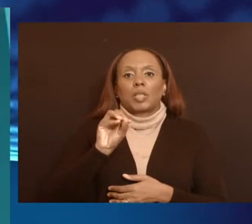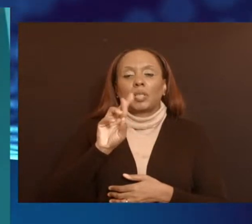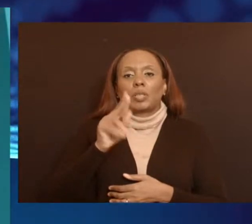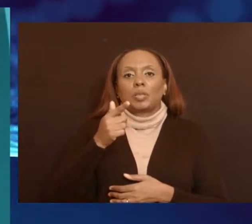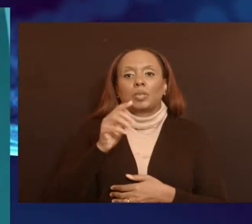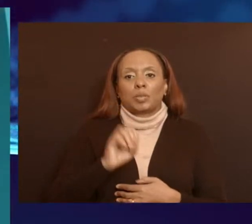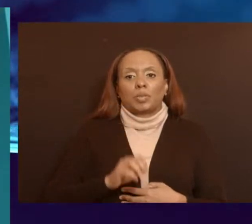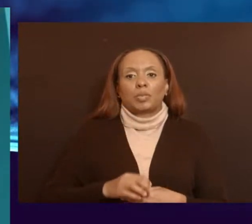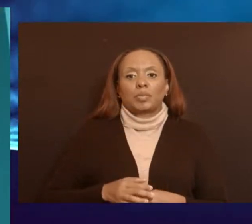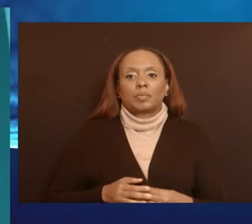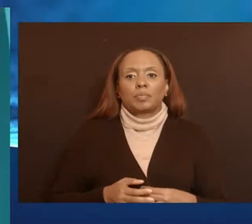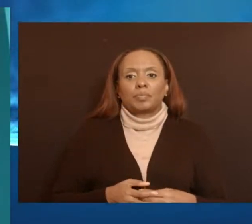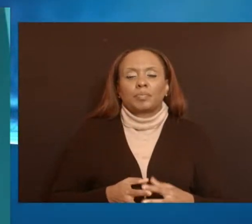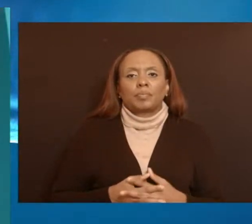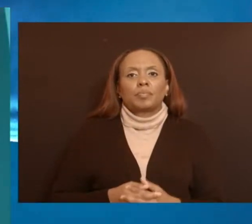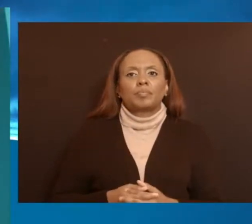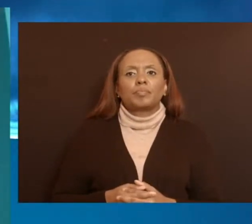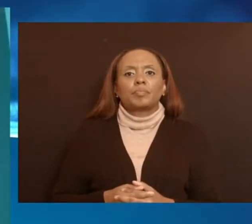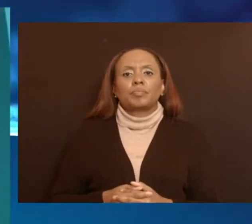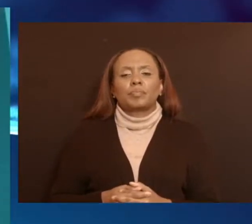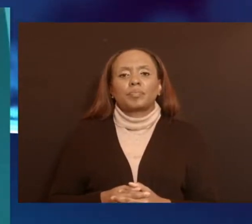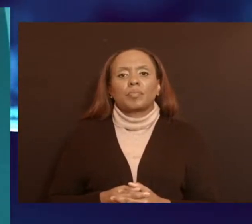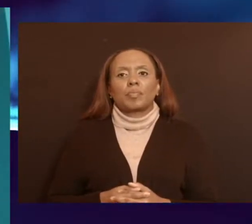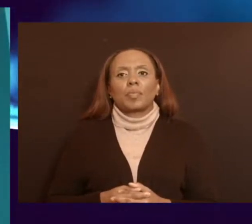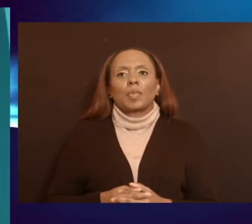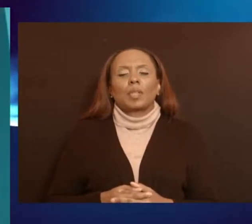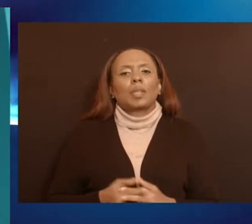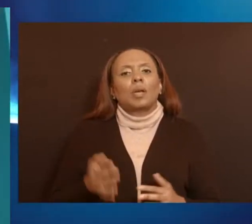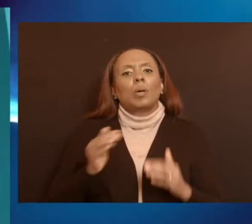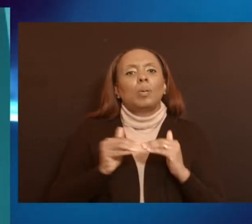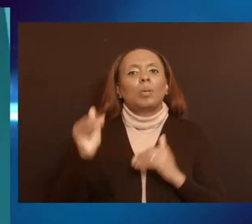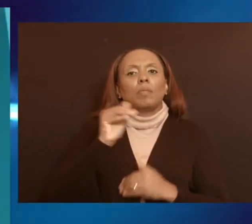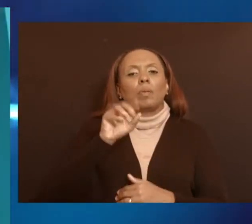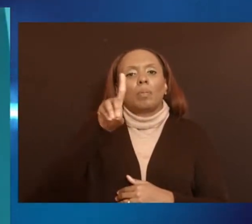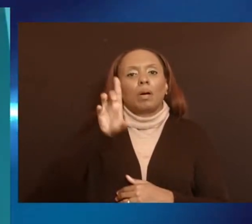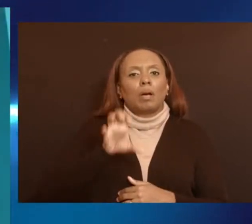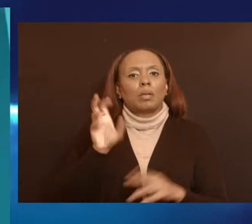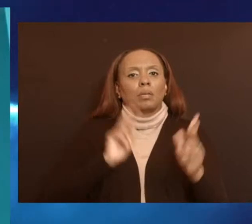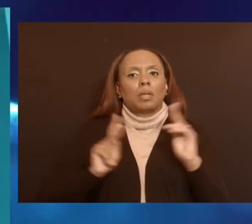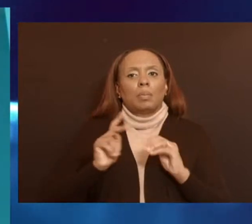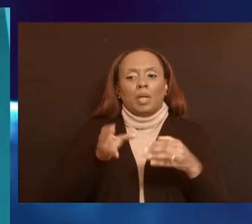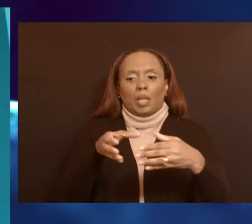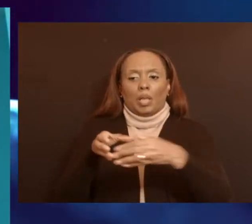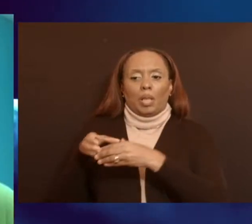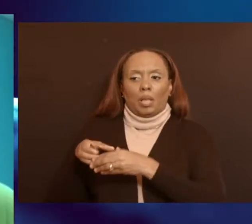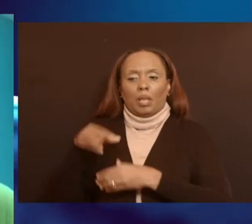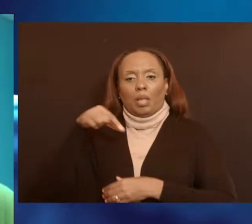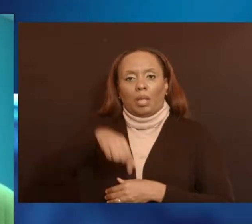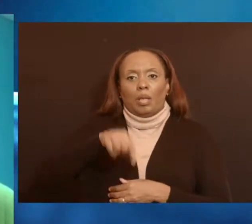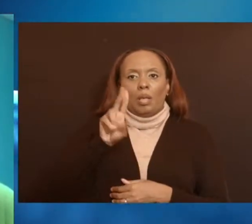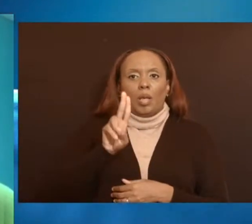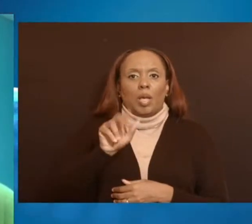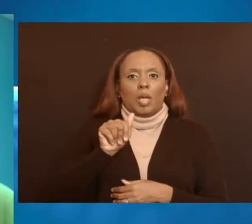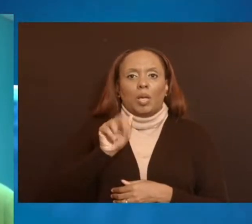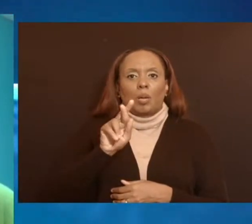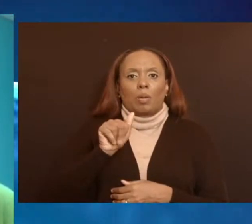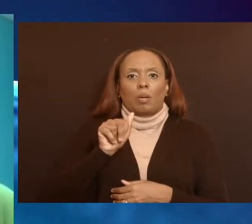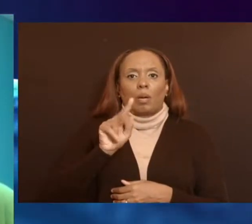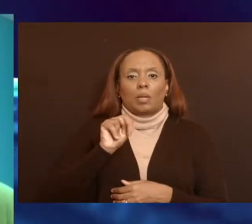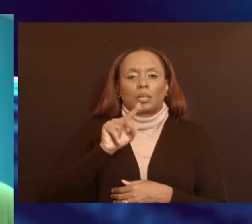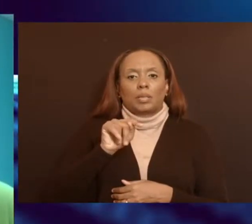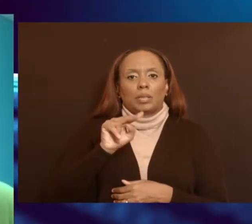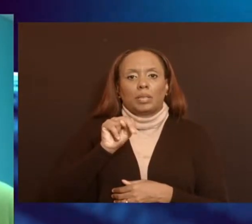being in some kind of quarantine or assessment stage. I wanted to find out from you if you have the